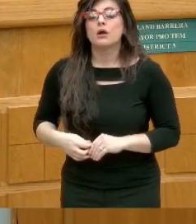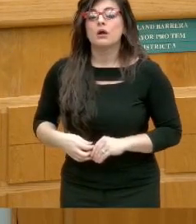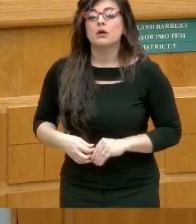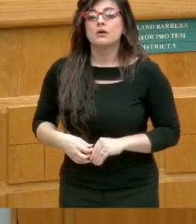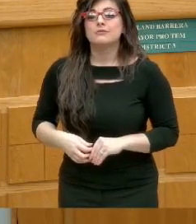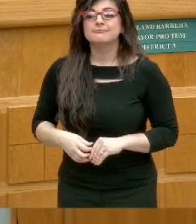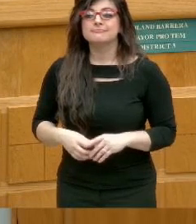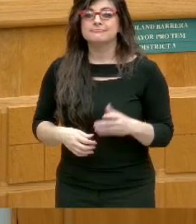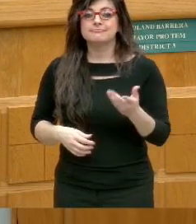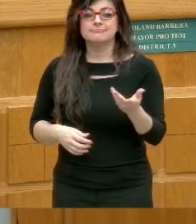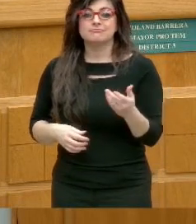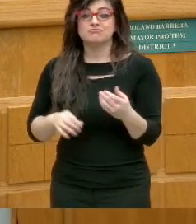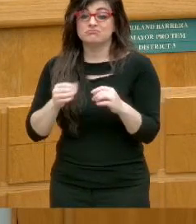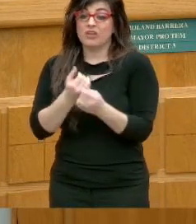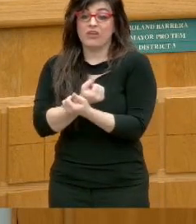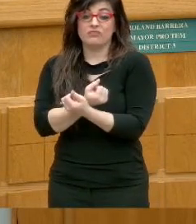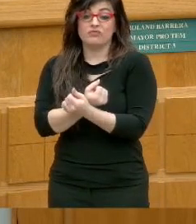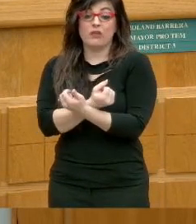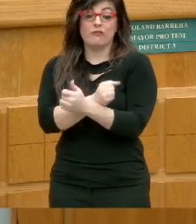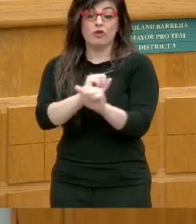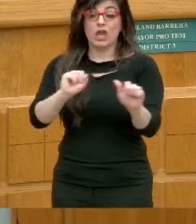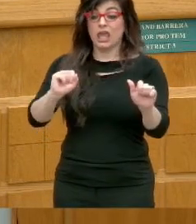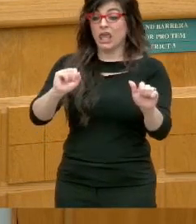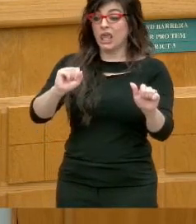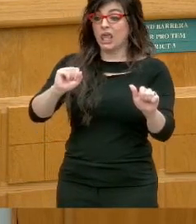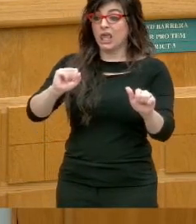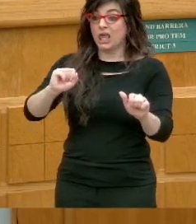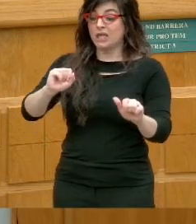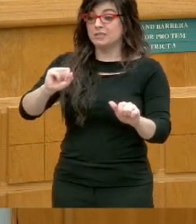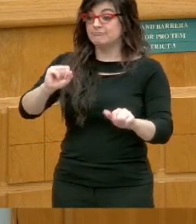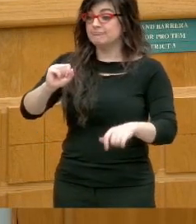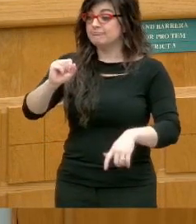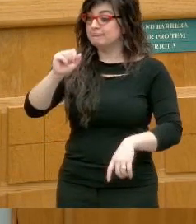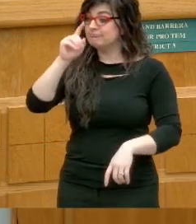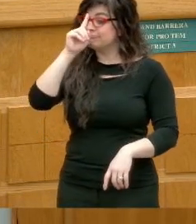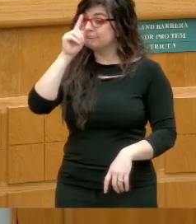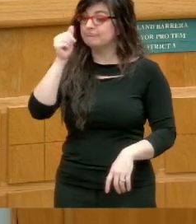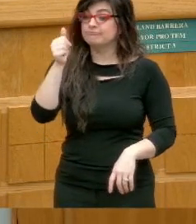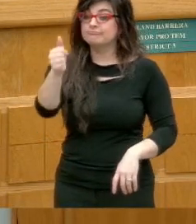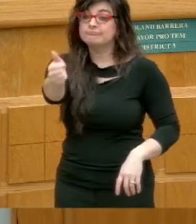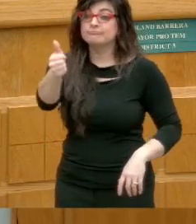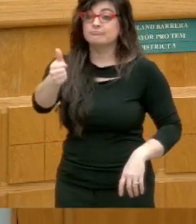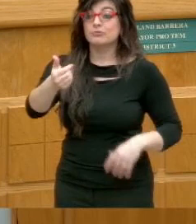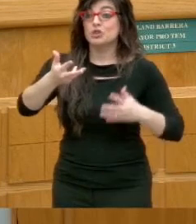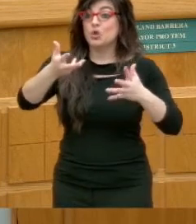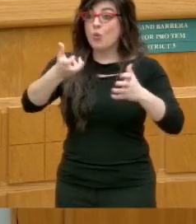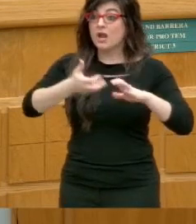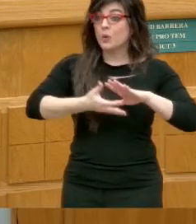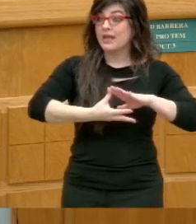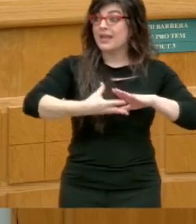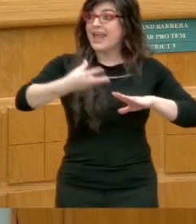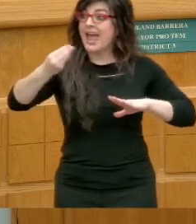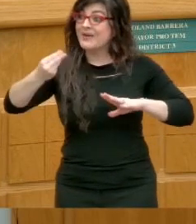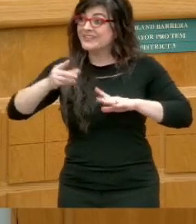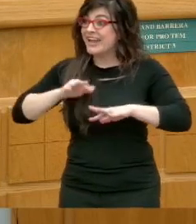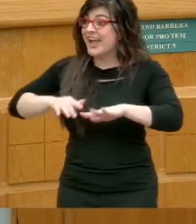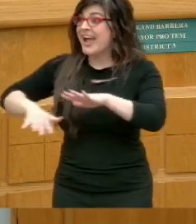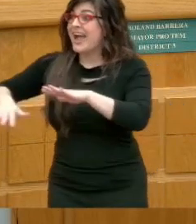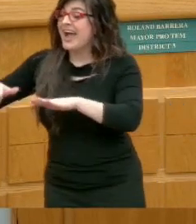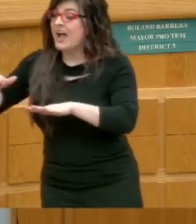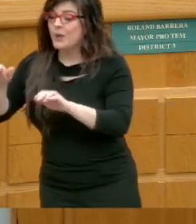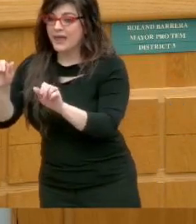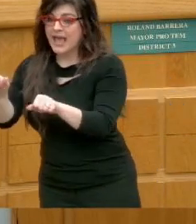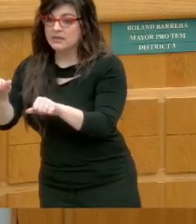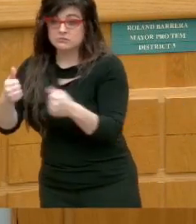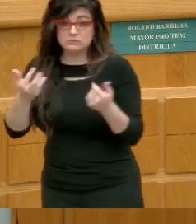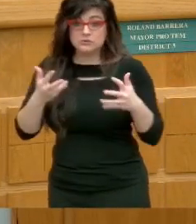say, you're free to unbuckle the seatbelt and roam. But if you don't want to, you don't have to. So feel